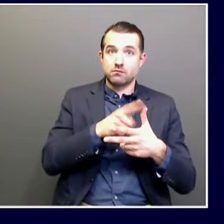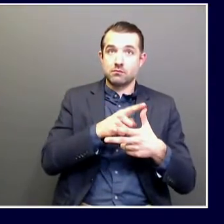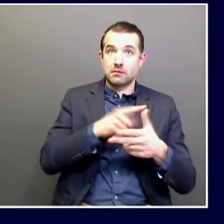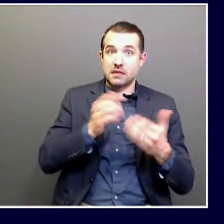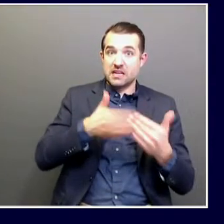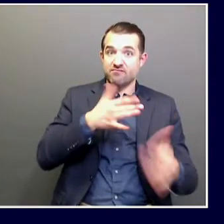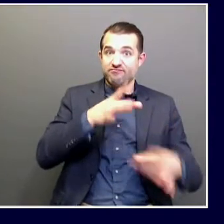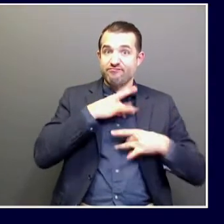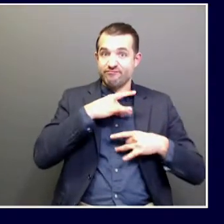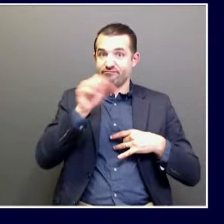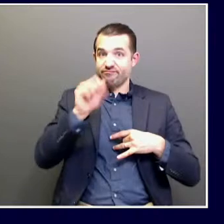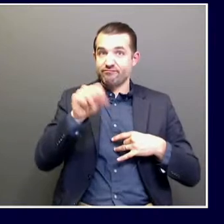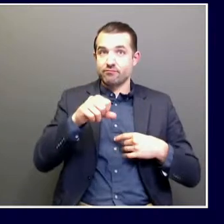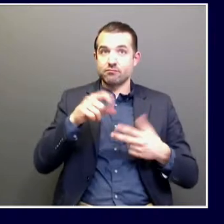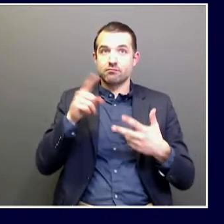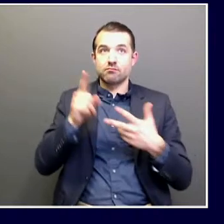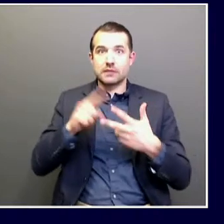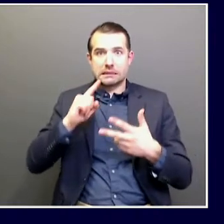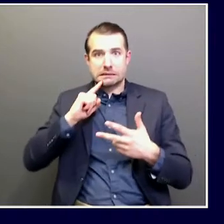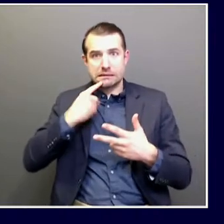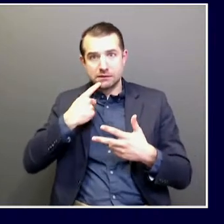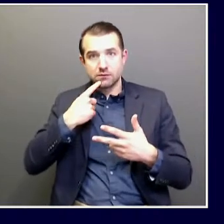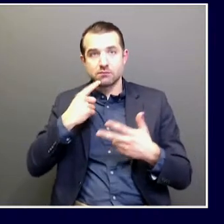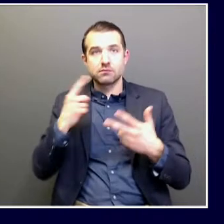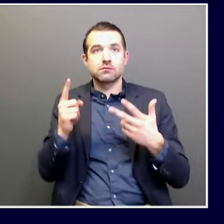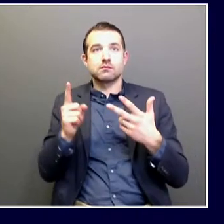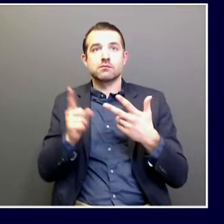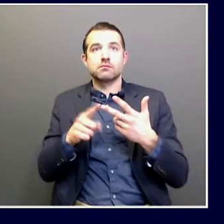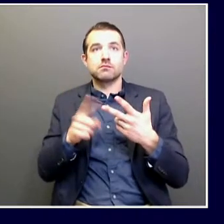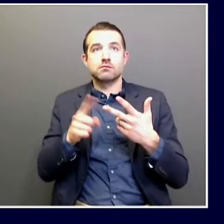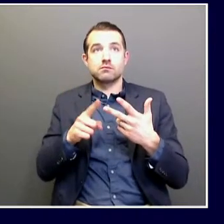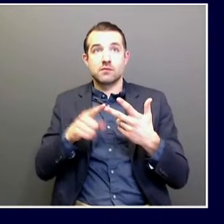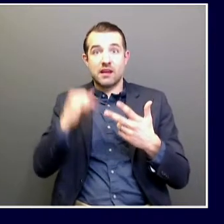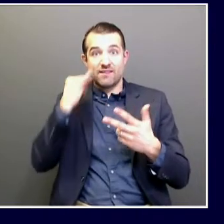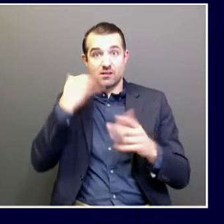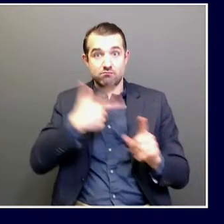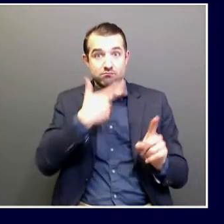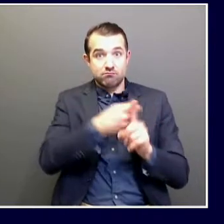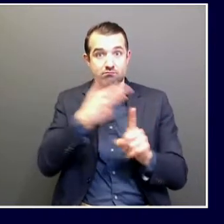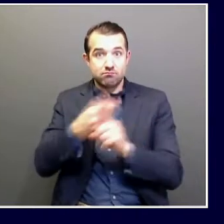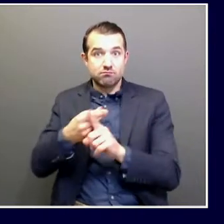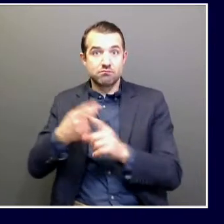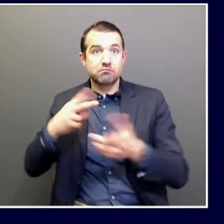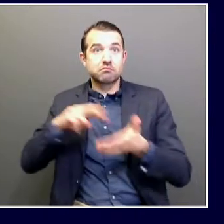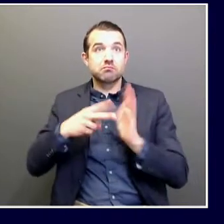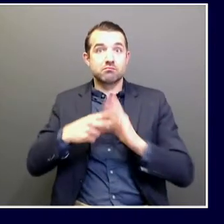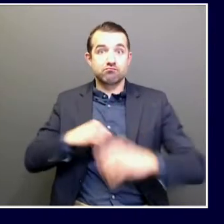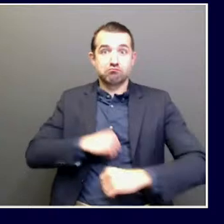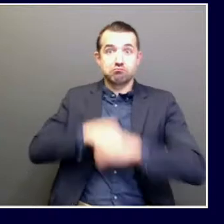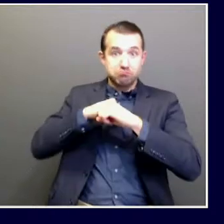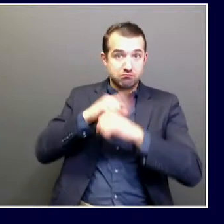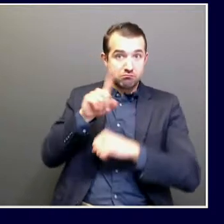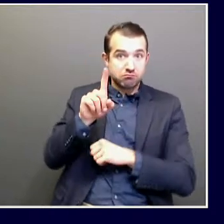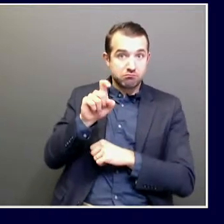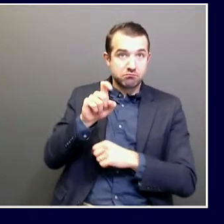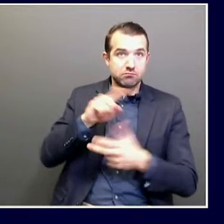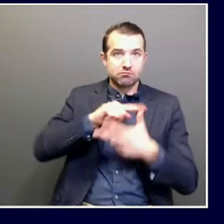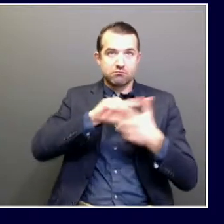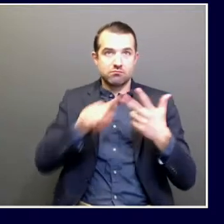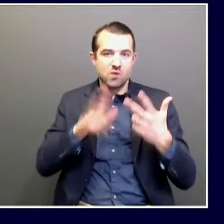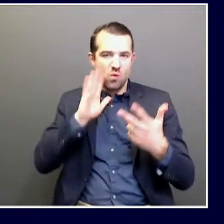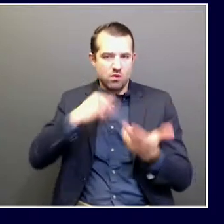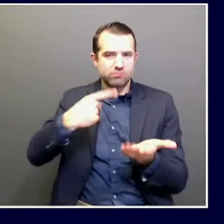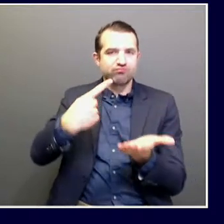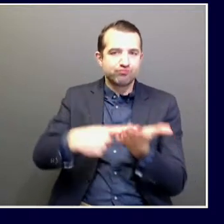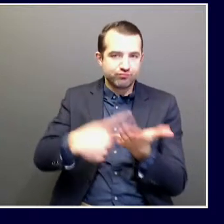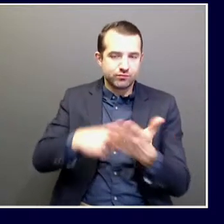severe is it? And the third, how effective are the vaccines? Let's talk about contagiousness. Based on the